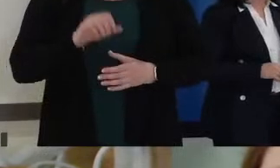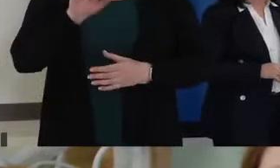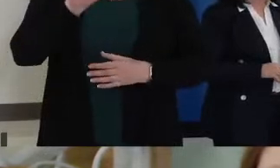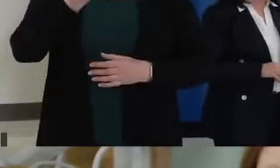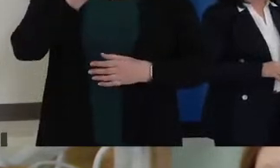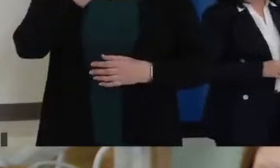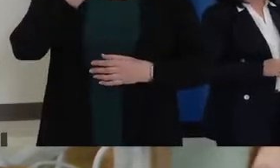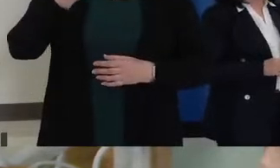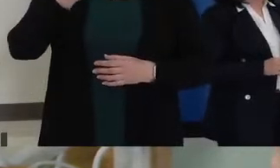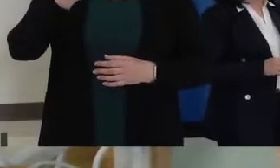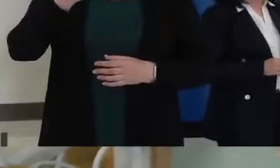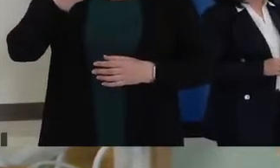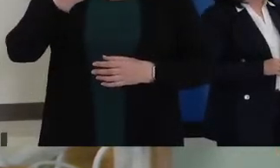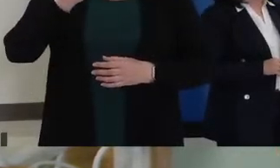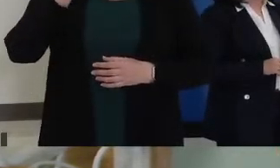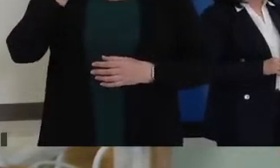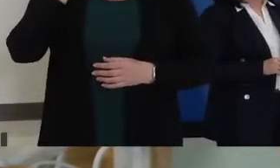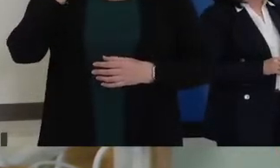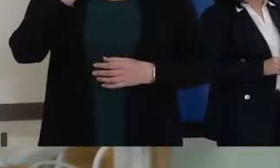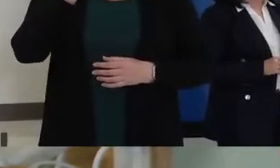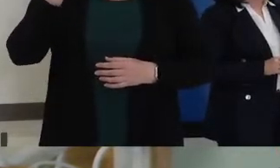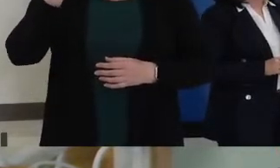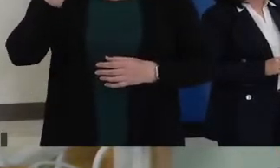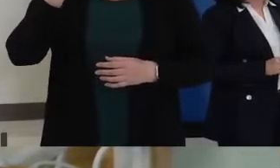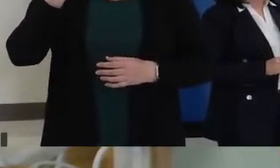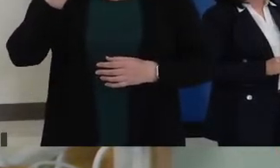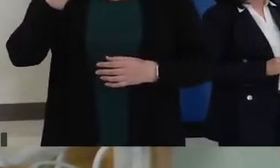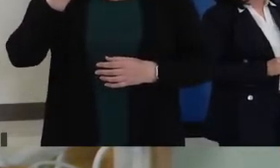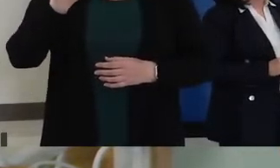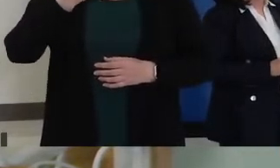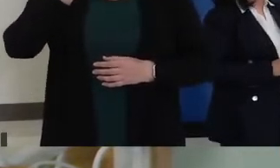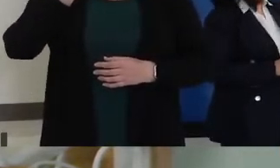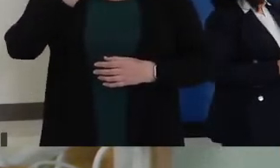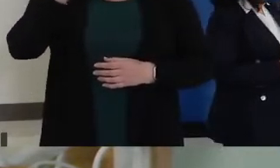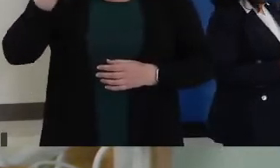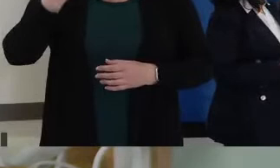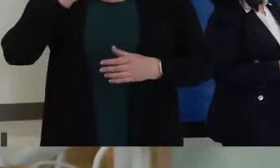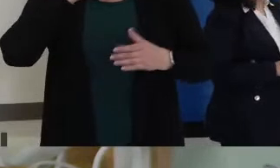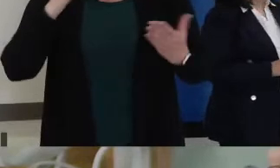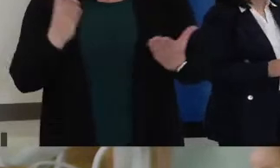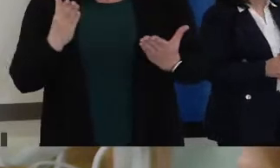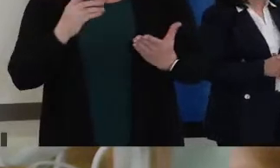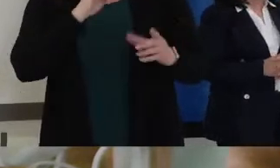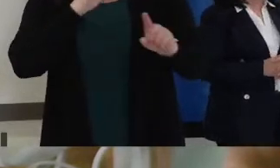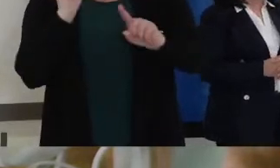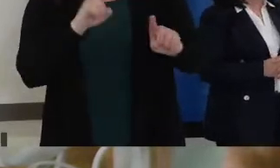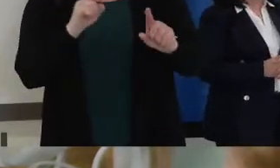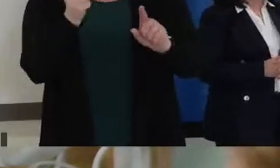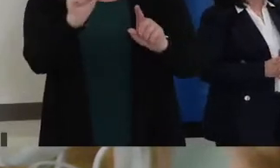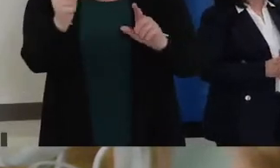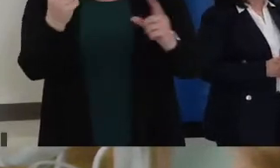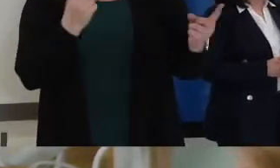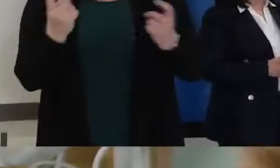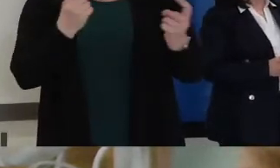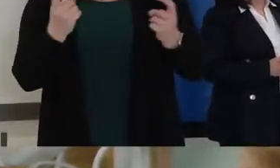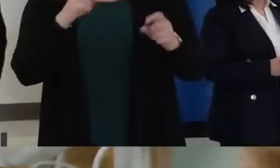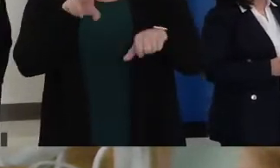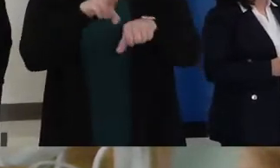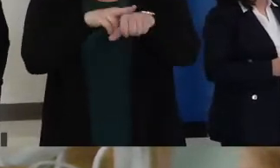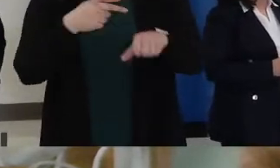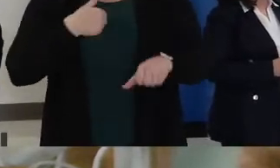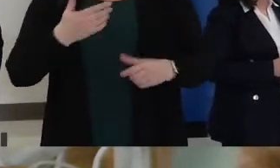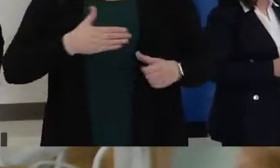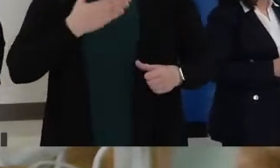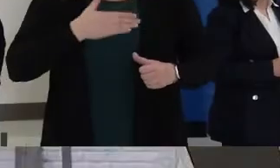Secretaries Galley and Little Ortiz is here, others, to answer any questions, and of course, I'm